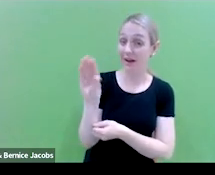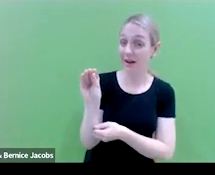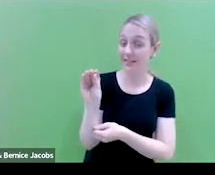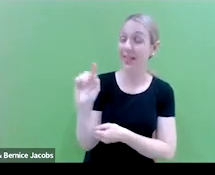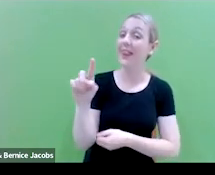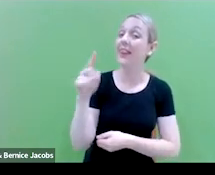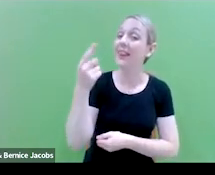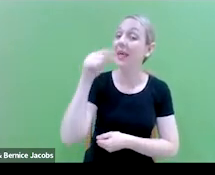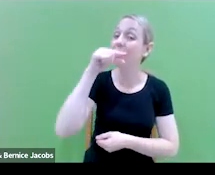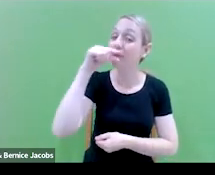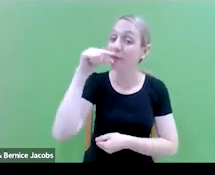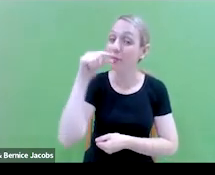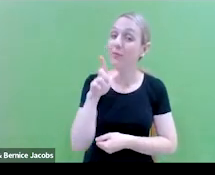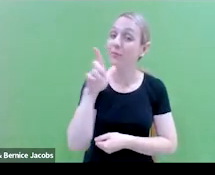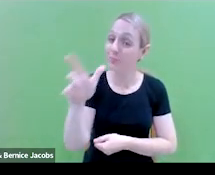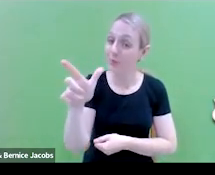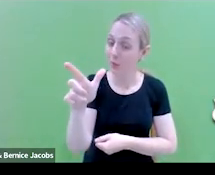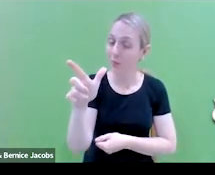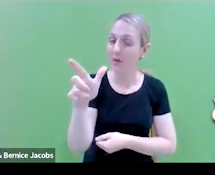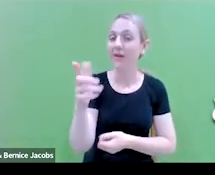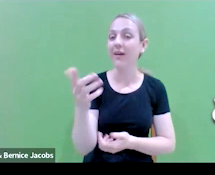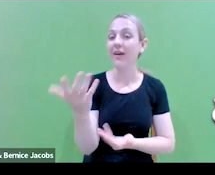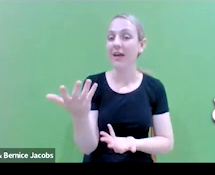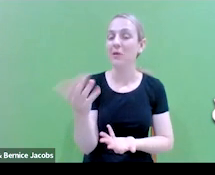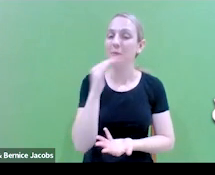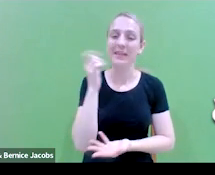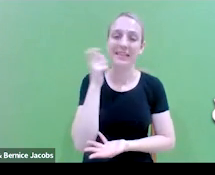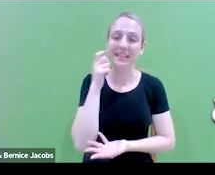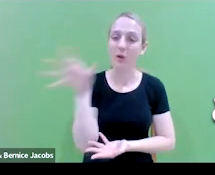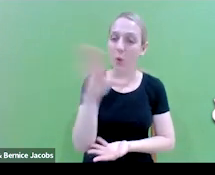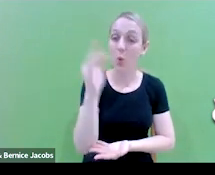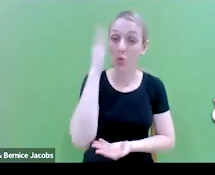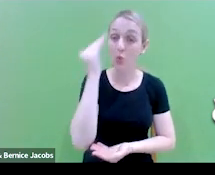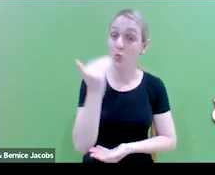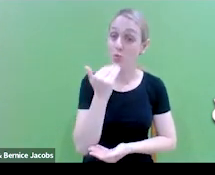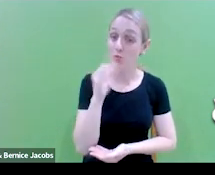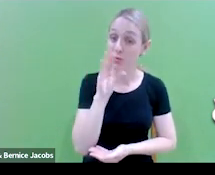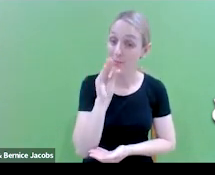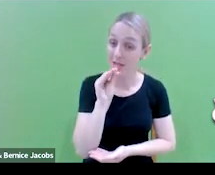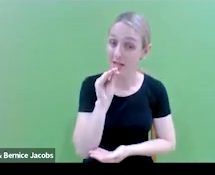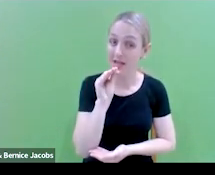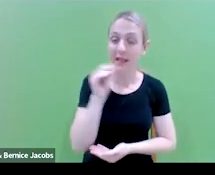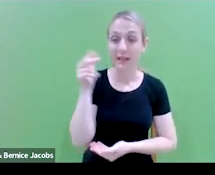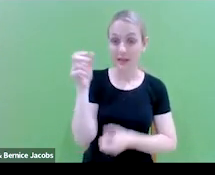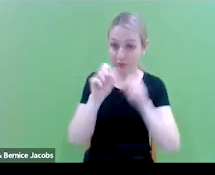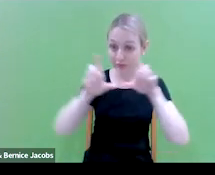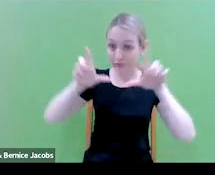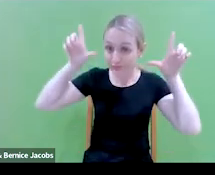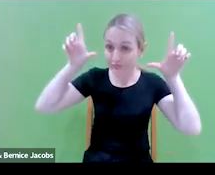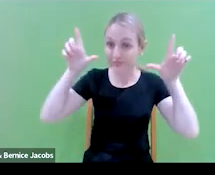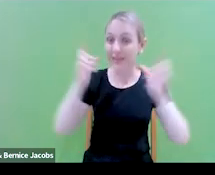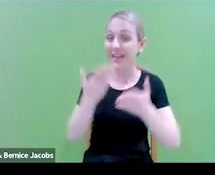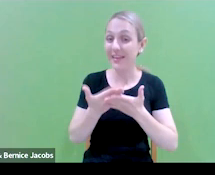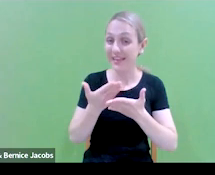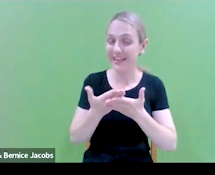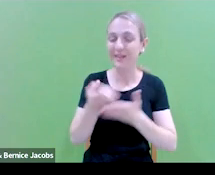yourself before you start speaking, just so that it makes it a bit easier for everybody. And then you can keep your camera on now so that it'll be